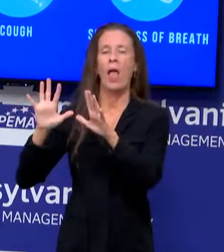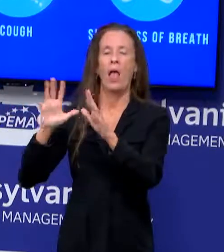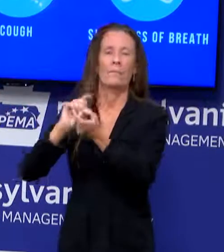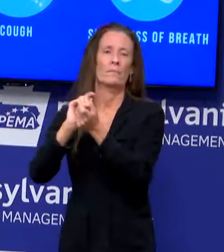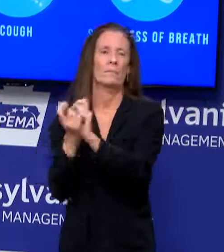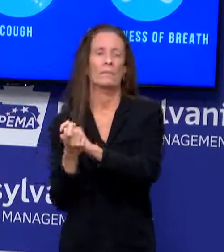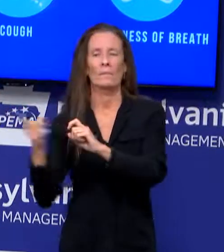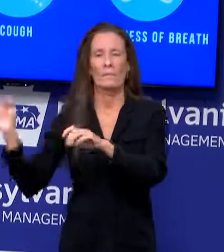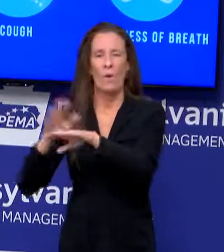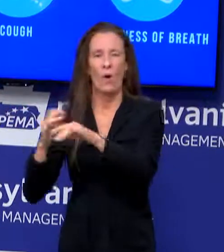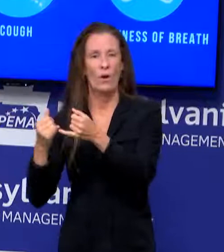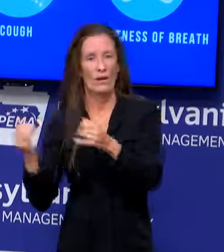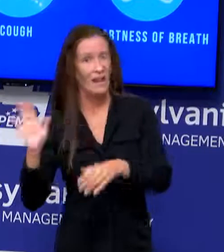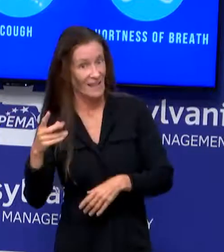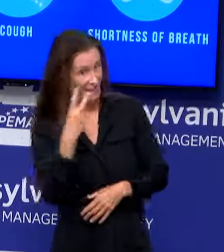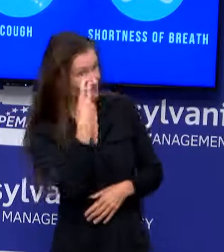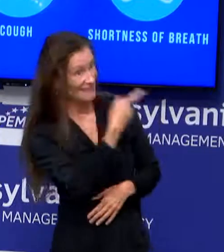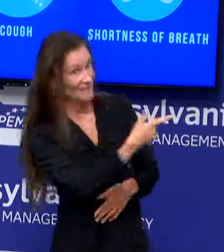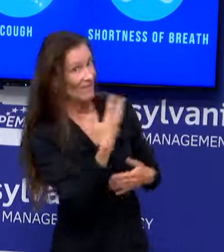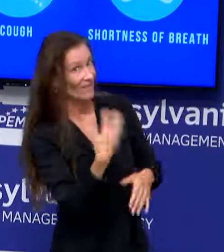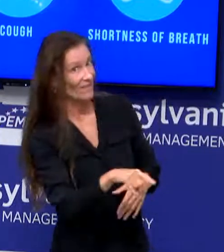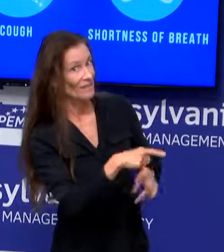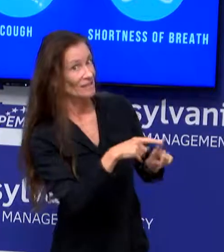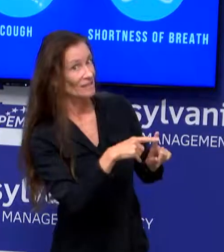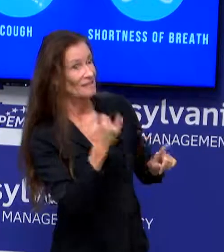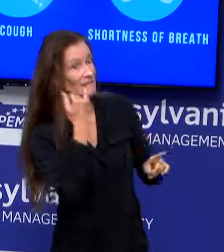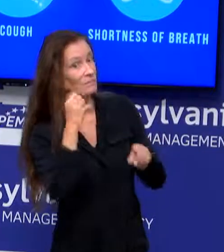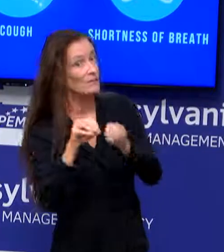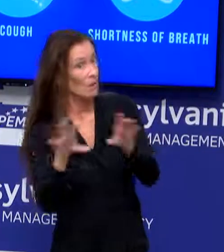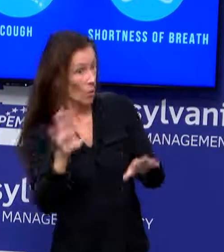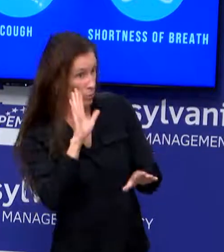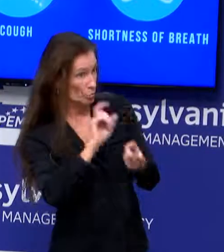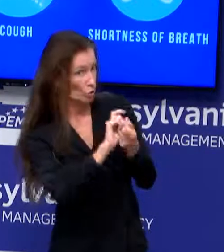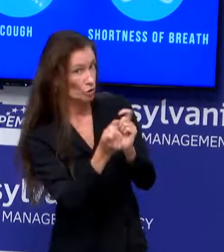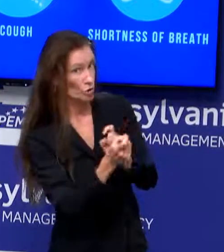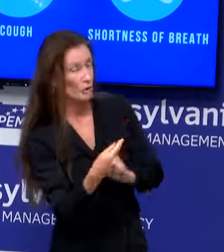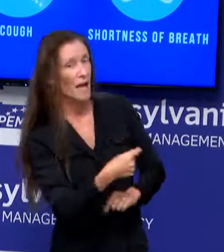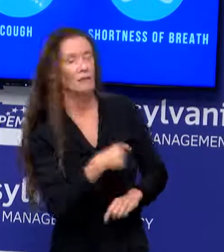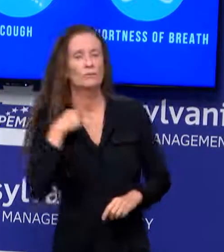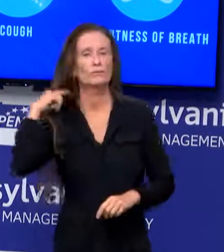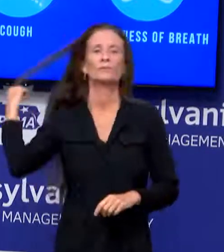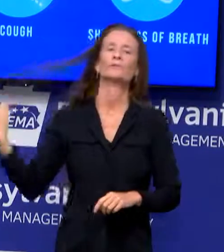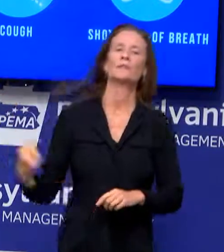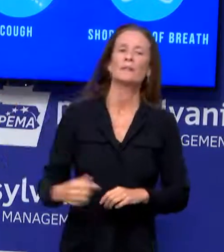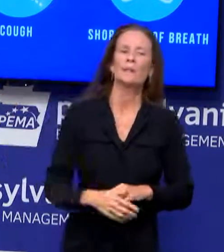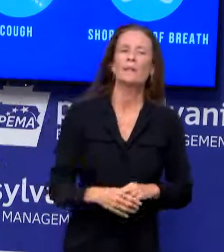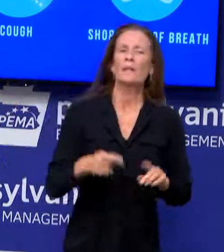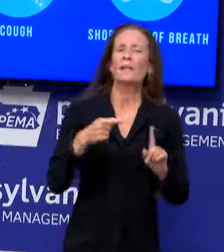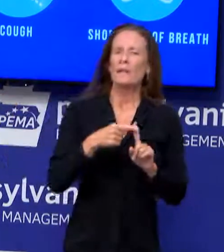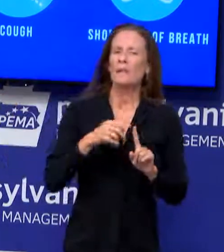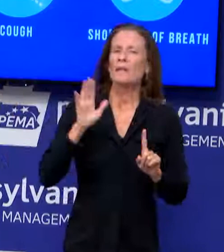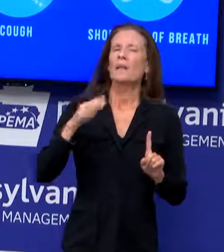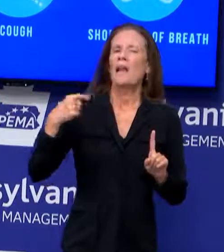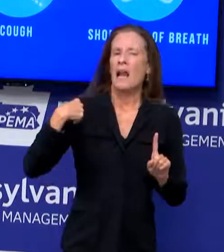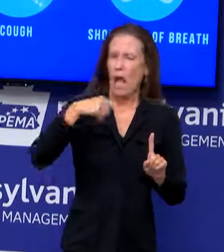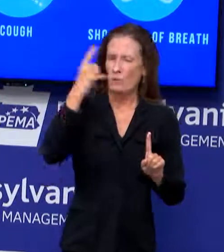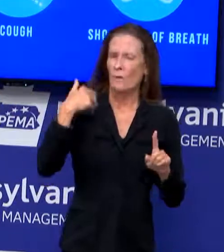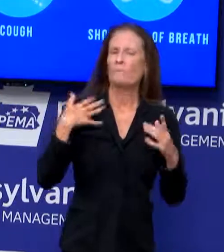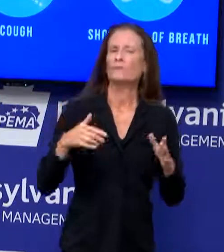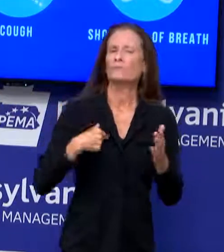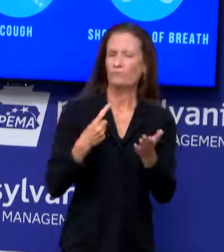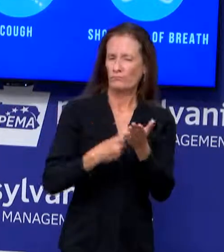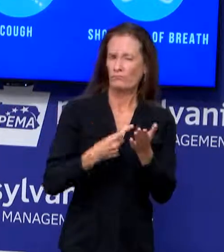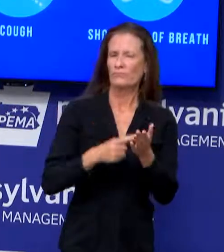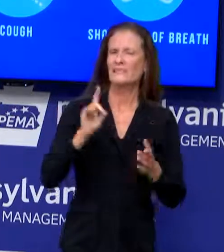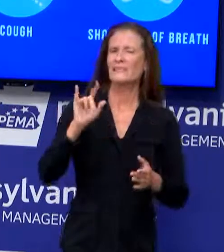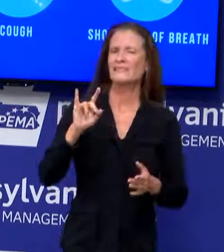an outbreak occurs? Well, so we put out guidance last week exactly what happens if there's positive cases. So we're very specific in terms of if you